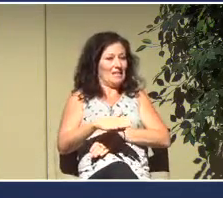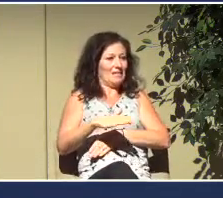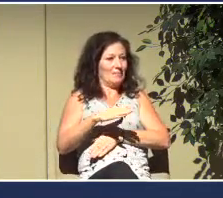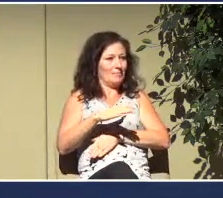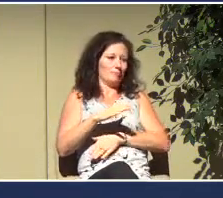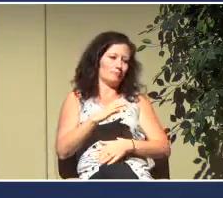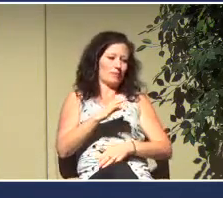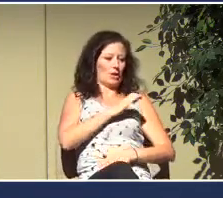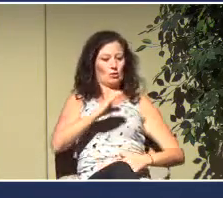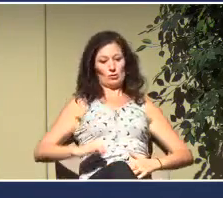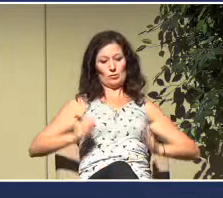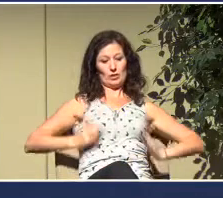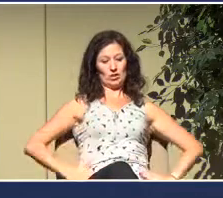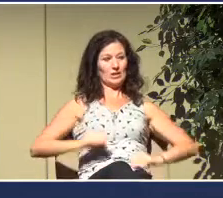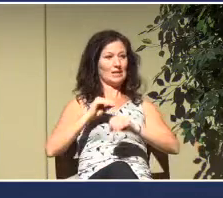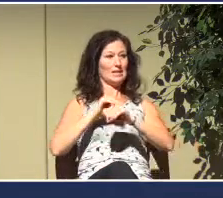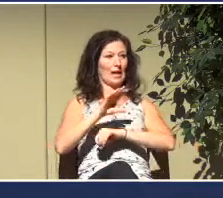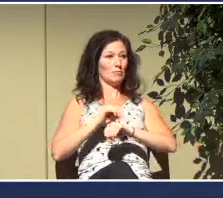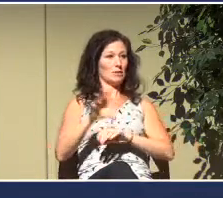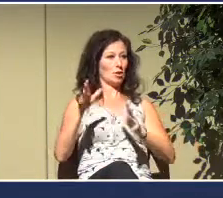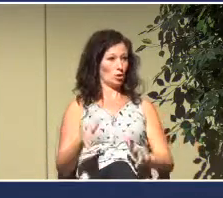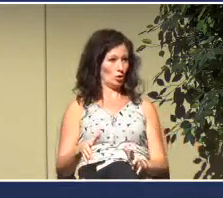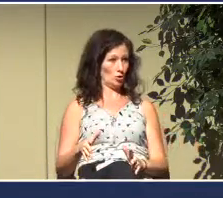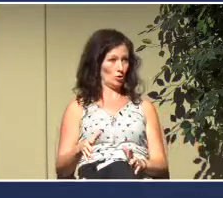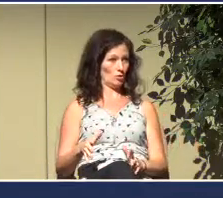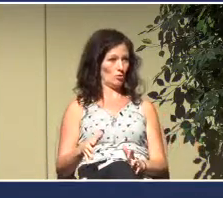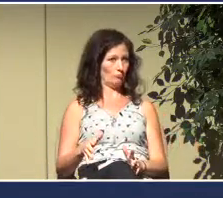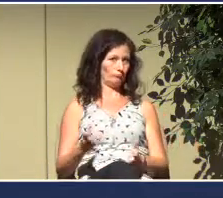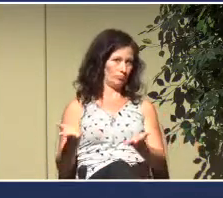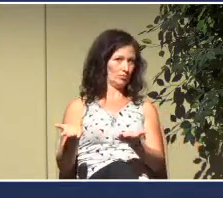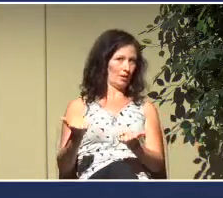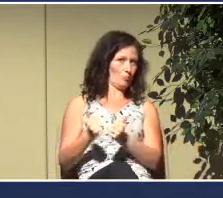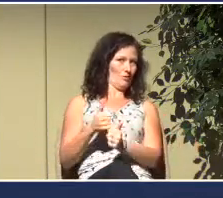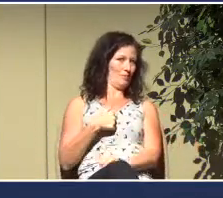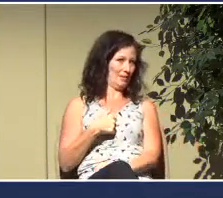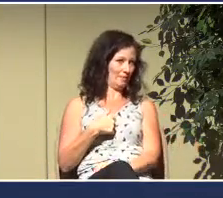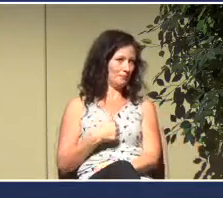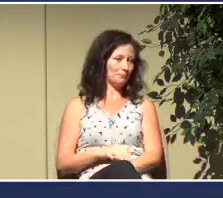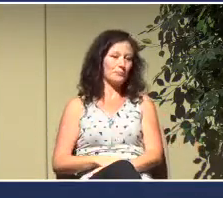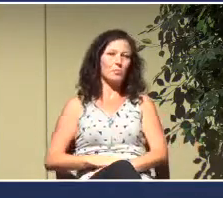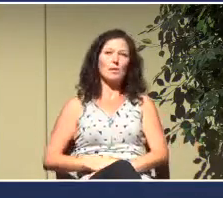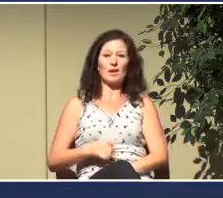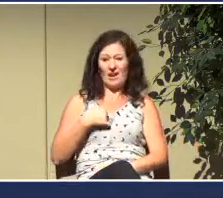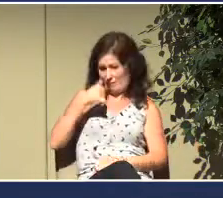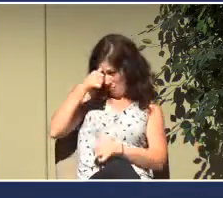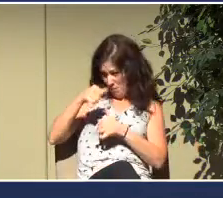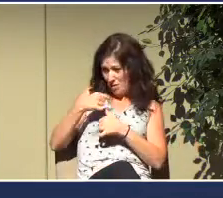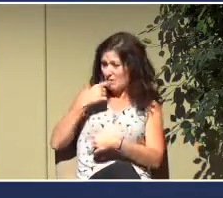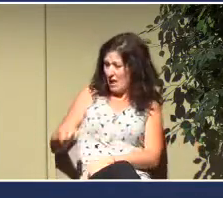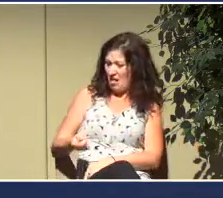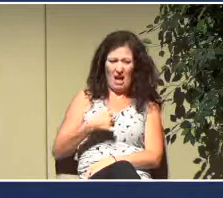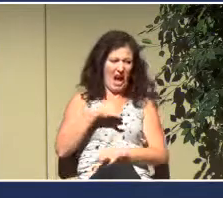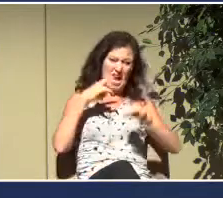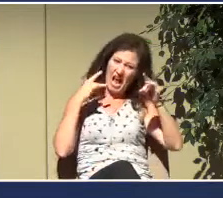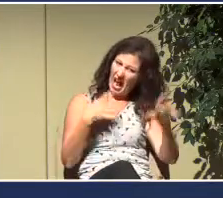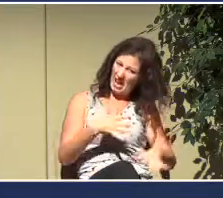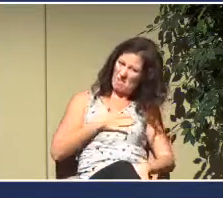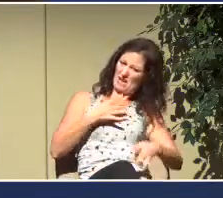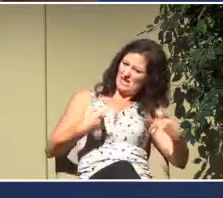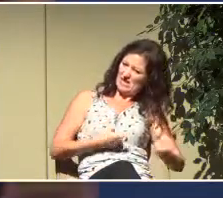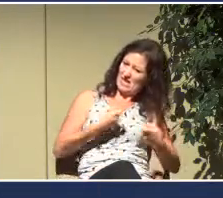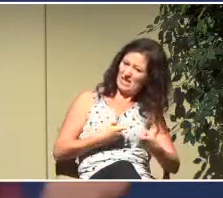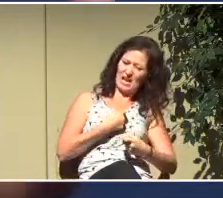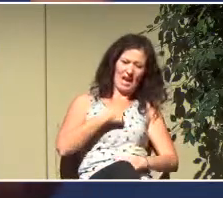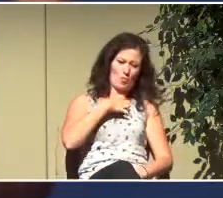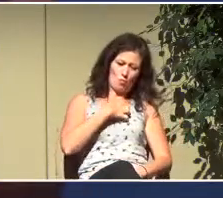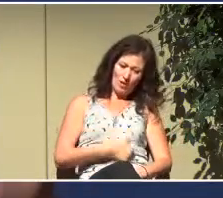during those years. He did it for free, actually. I often remember telling him that I hated my sin and wishing that